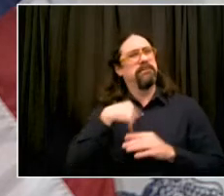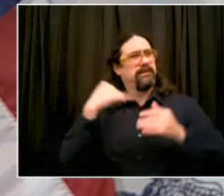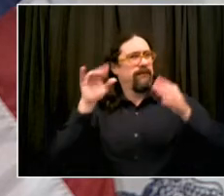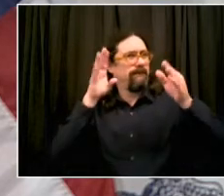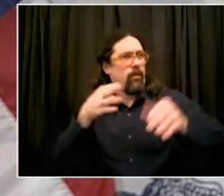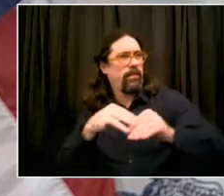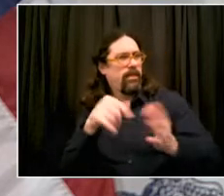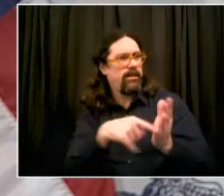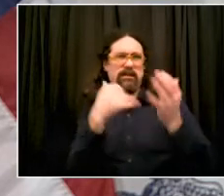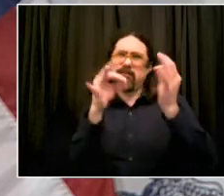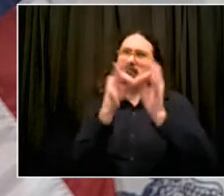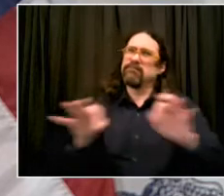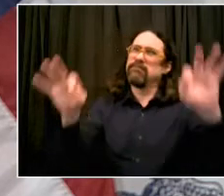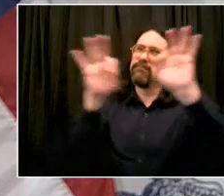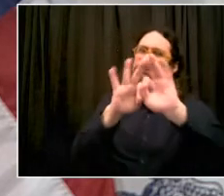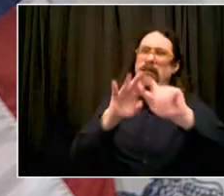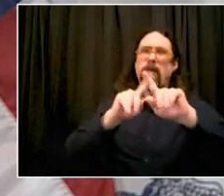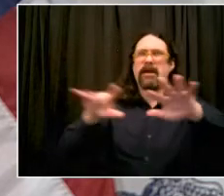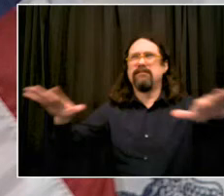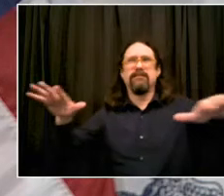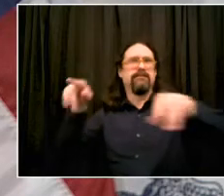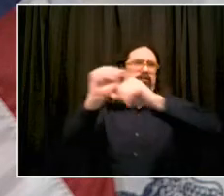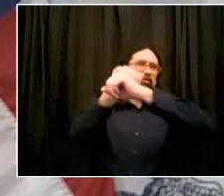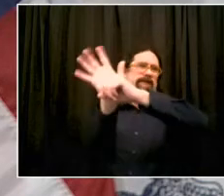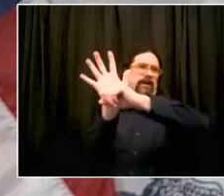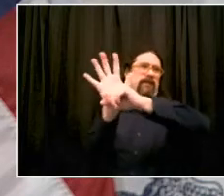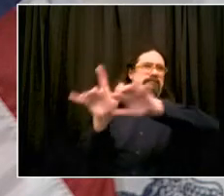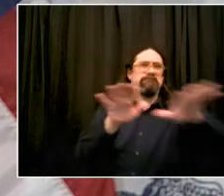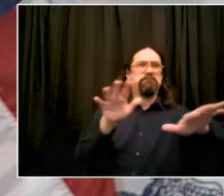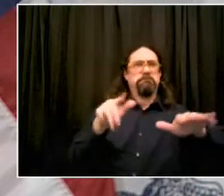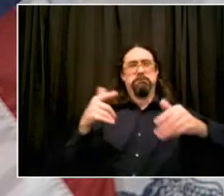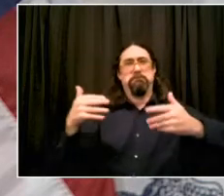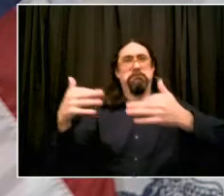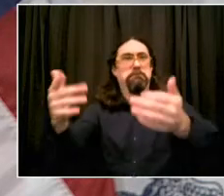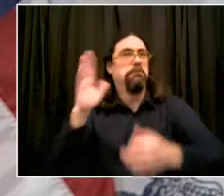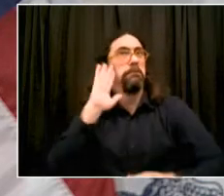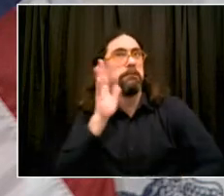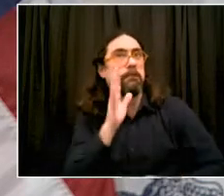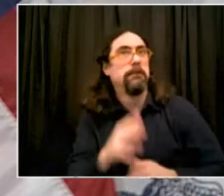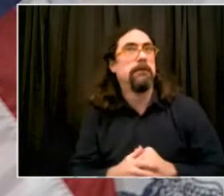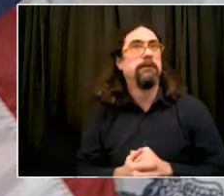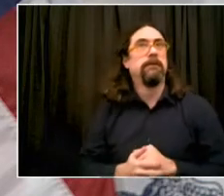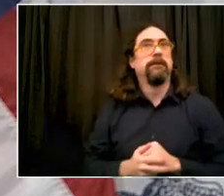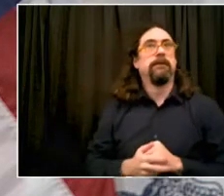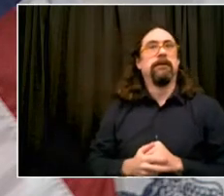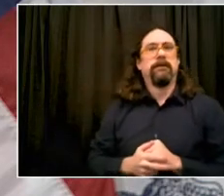city. Go ahead. Next, we'll go to Andrew from WNBC.